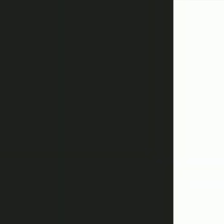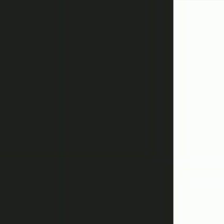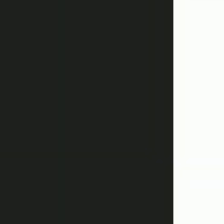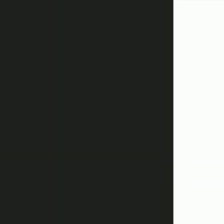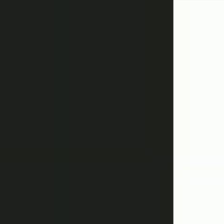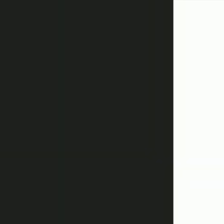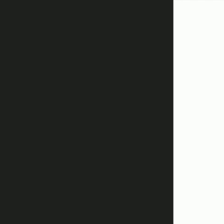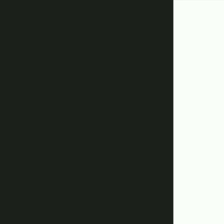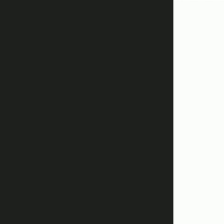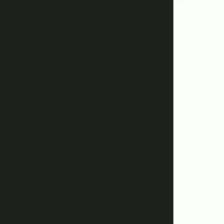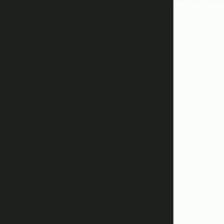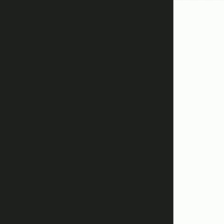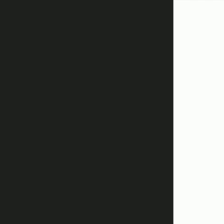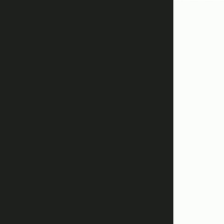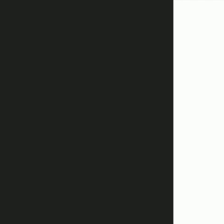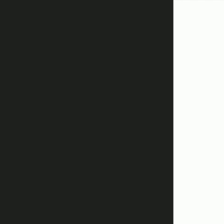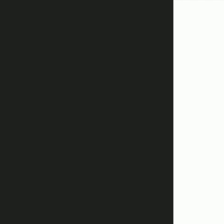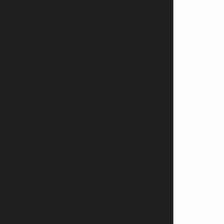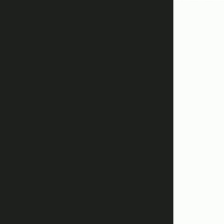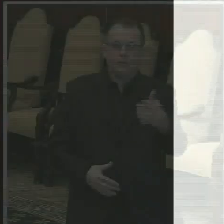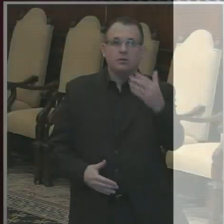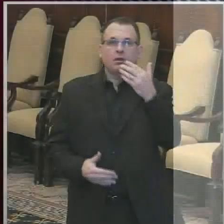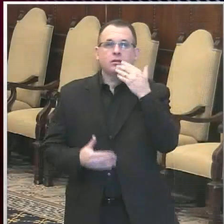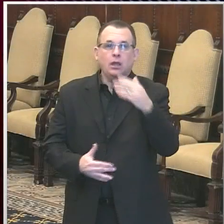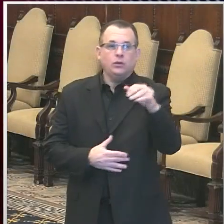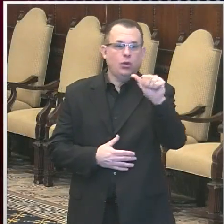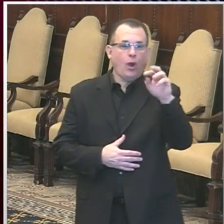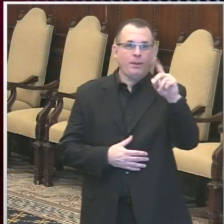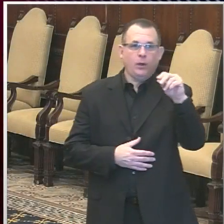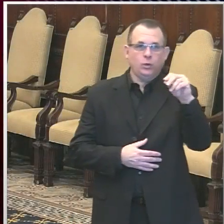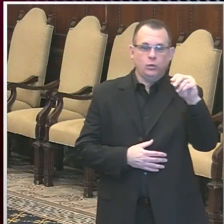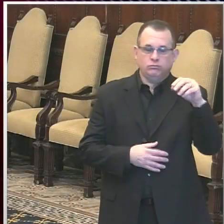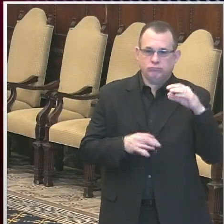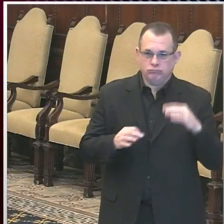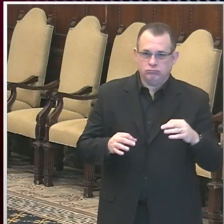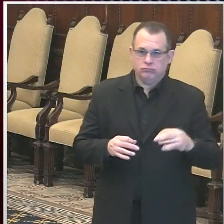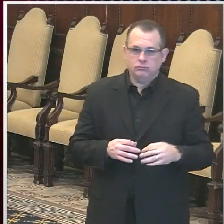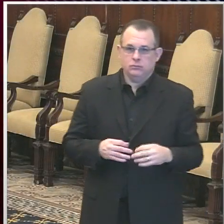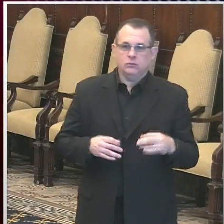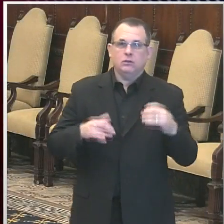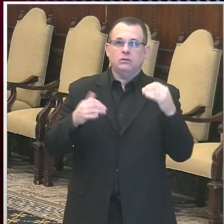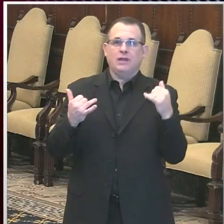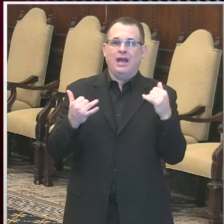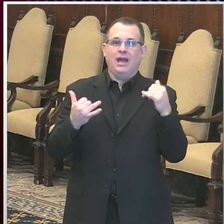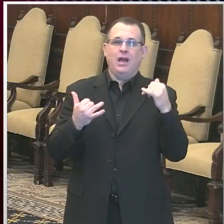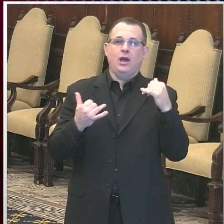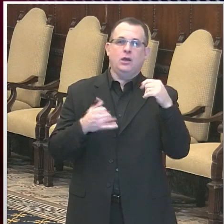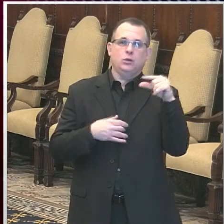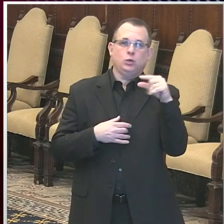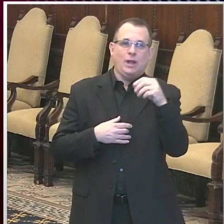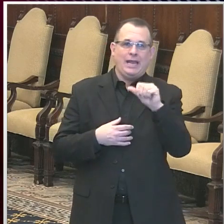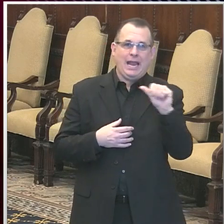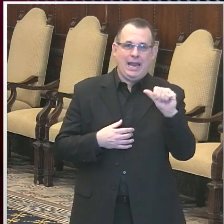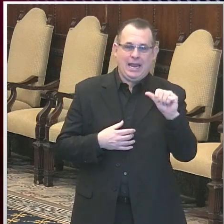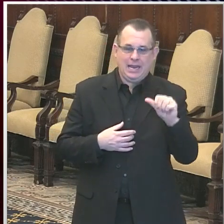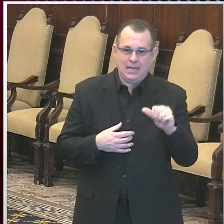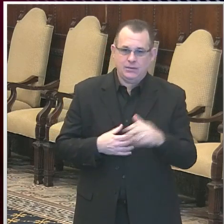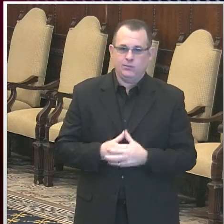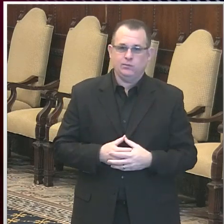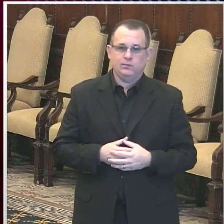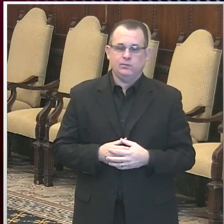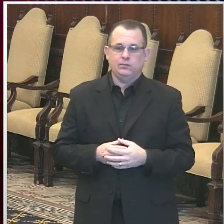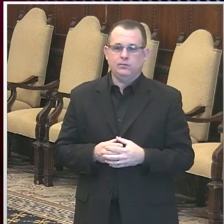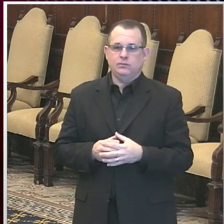Great. Thank you, Armando. We're going to now begin the Q&A portion of the daily briefing. If you have not done